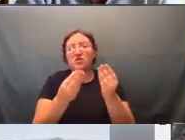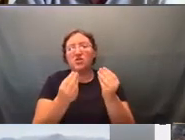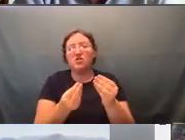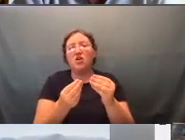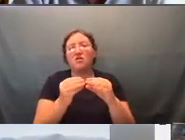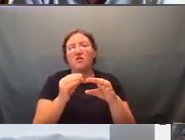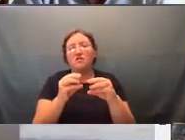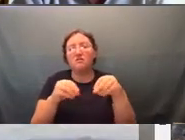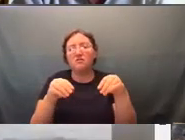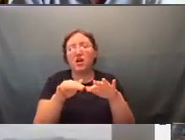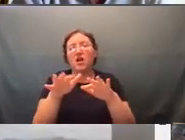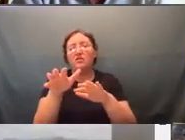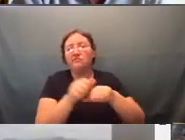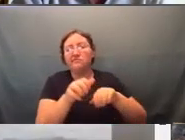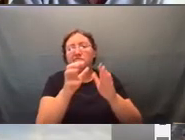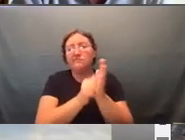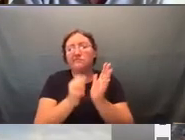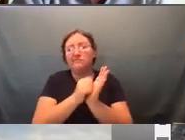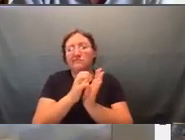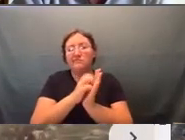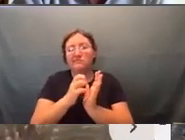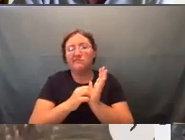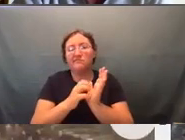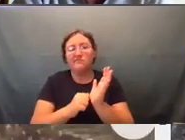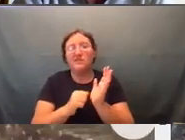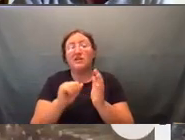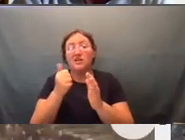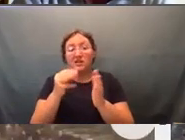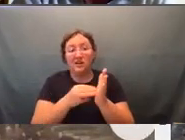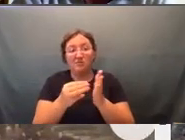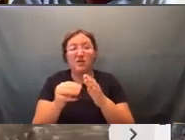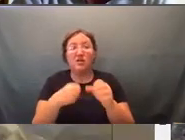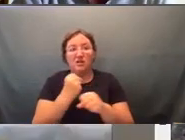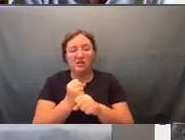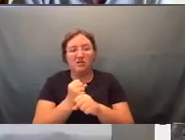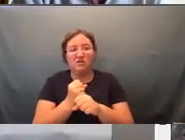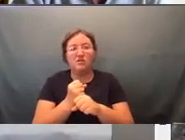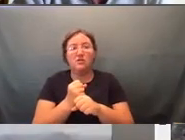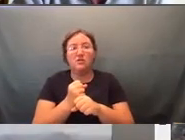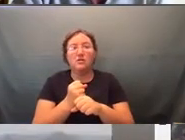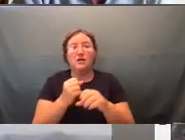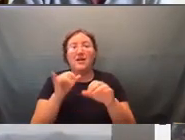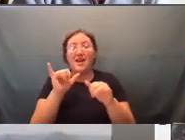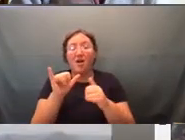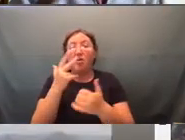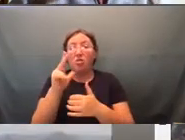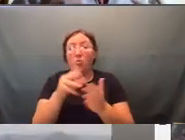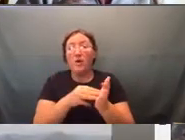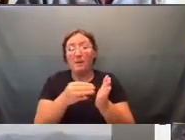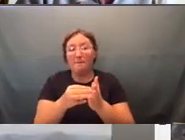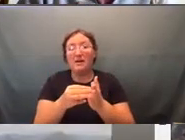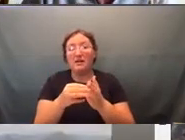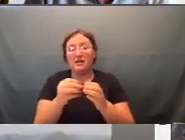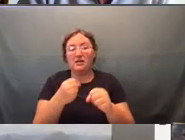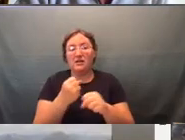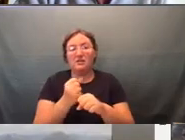layers of the earth are getting eroded away. That was 10 million years. Now we're 3 million years. We've got a whole